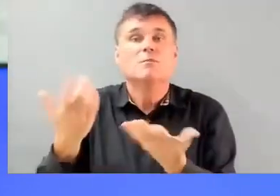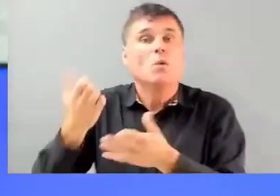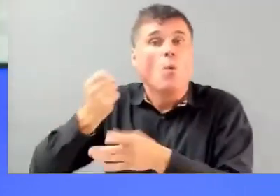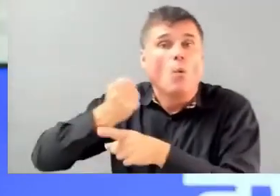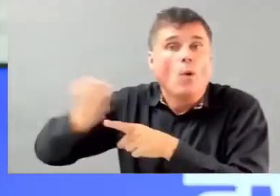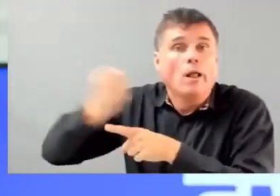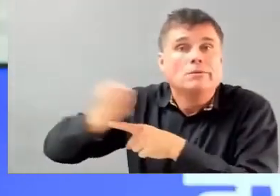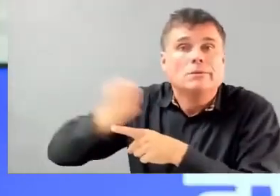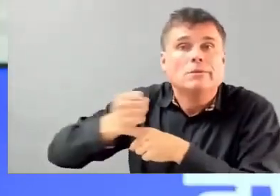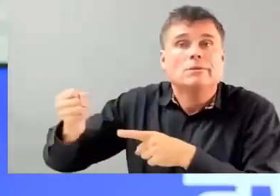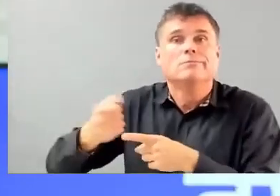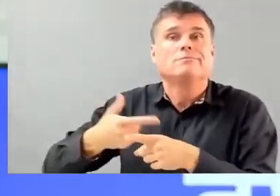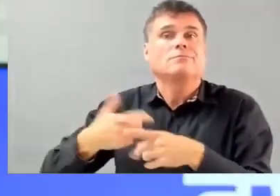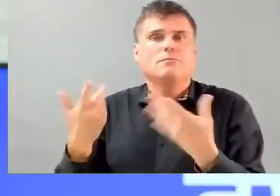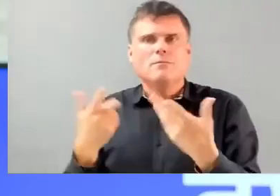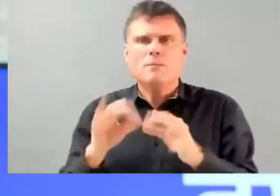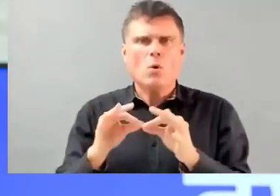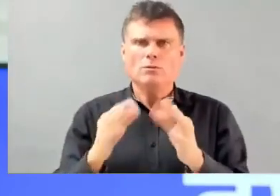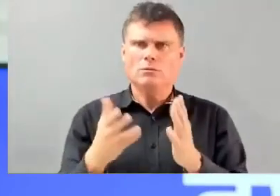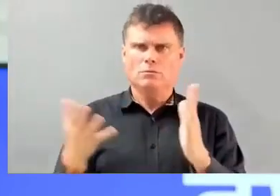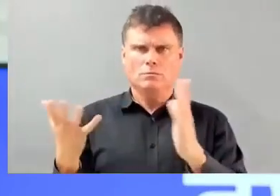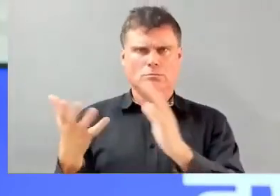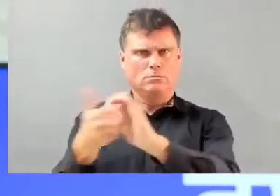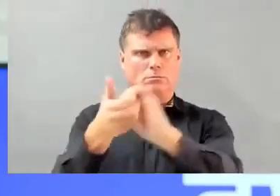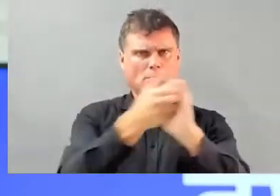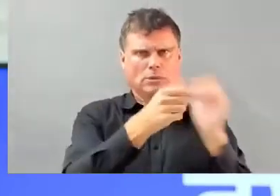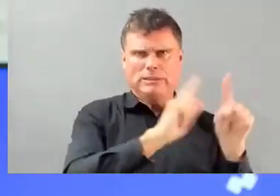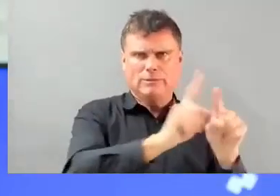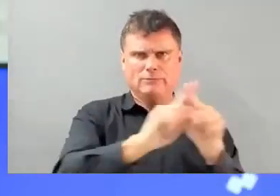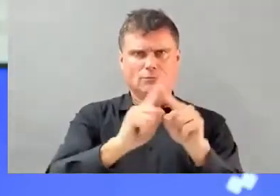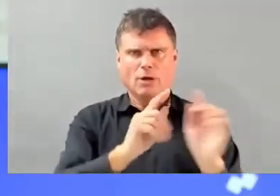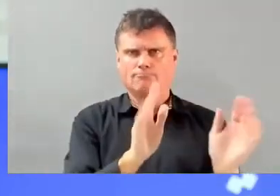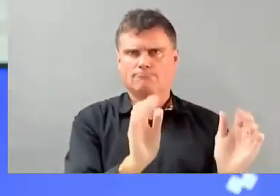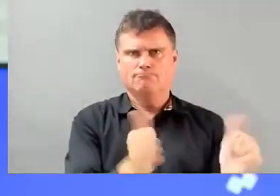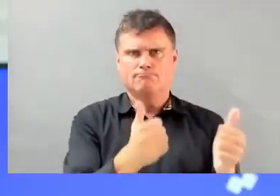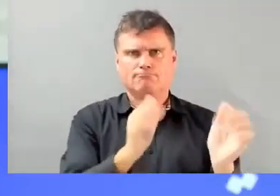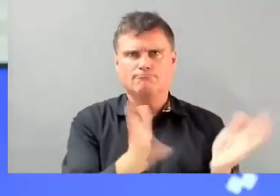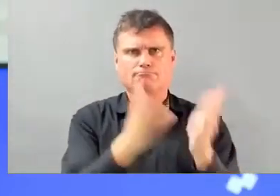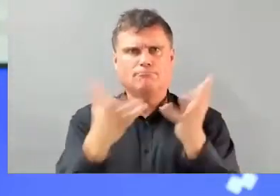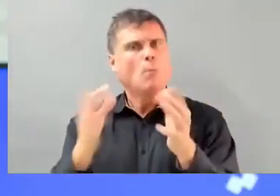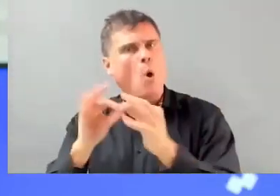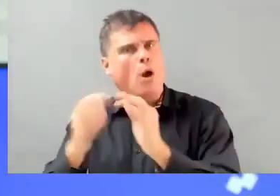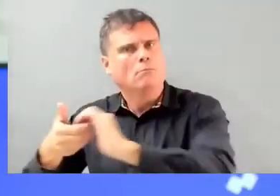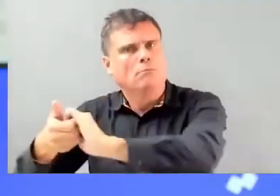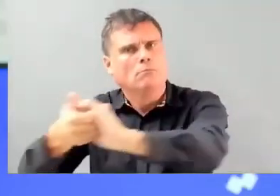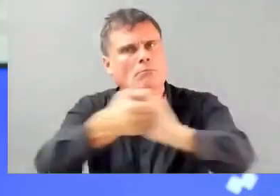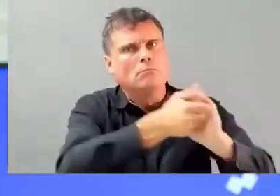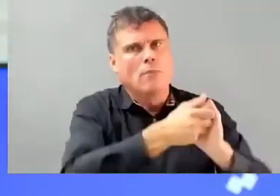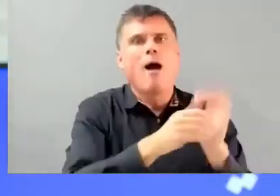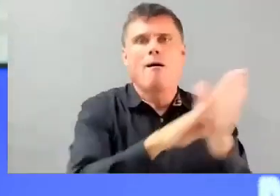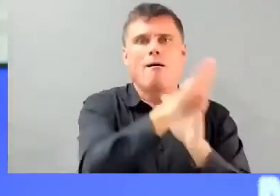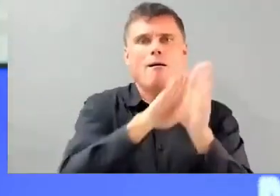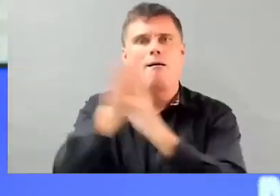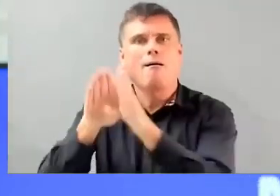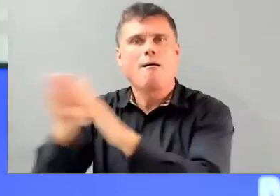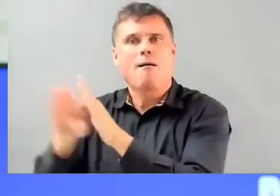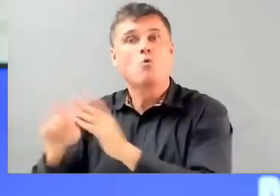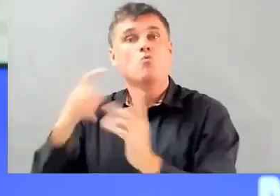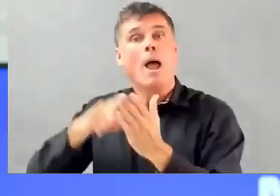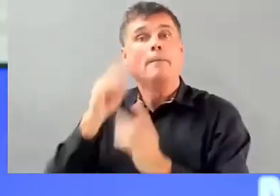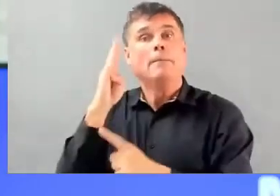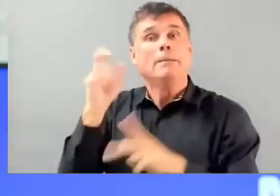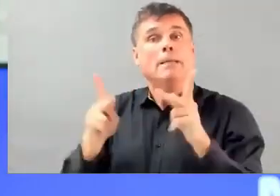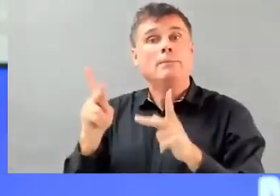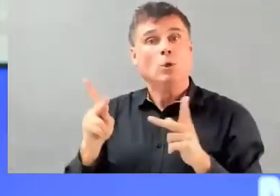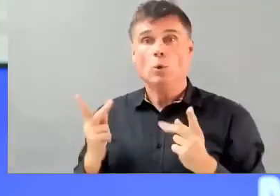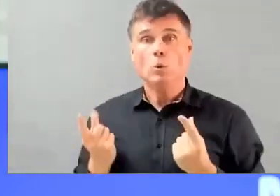BC, and the college for working proactively on this, for recognizing where British Columbians are, what they need, and really getting out ahead to